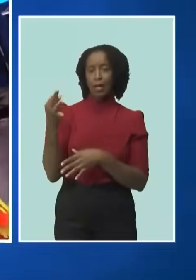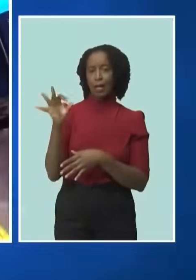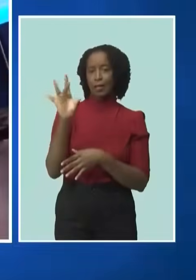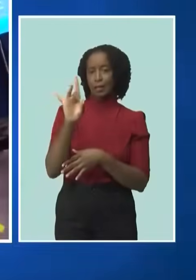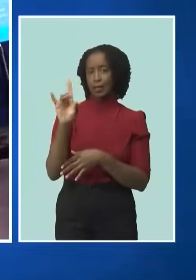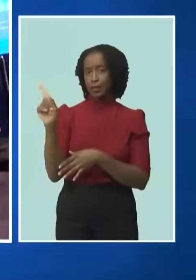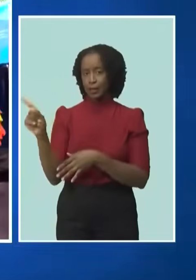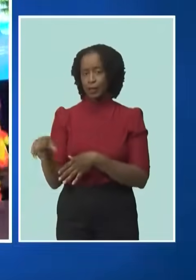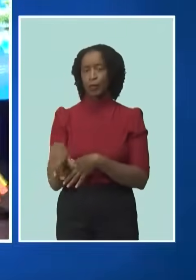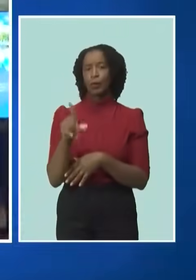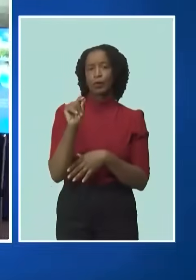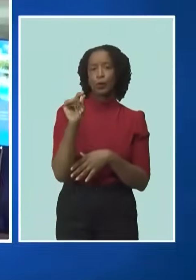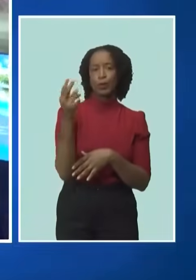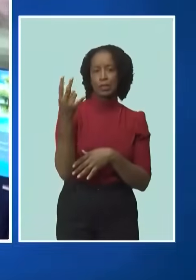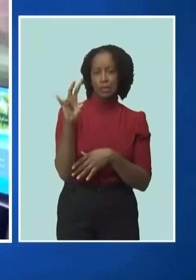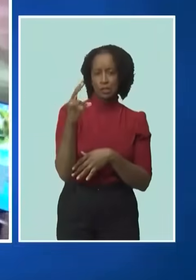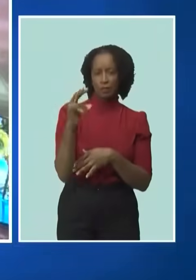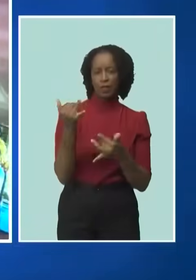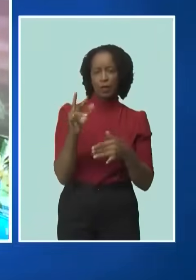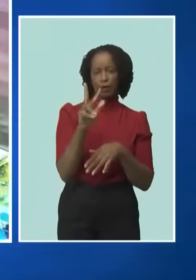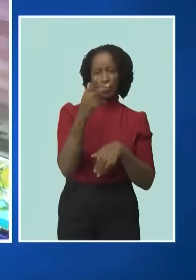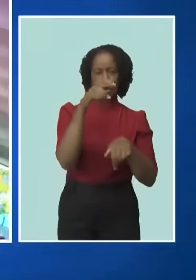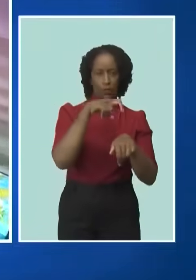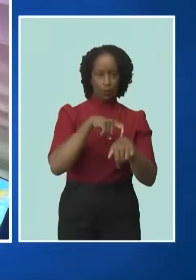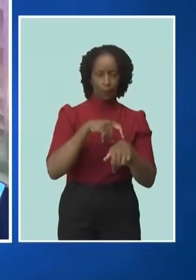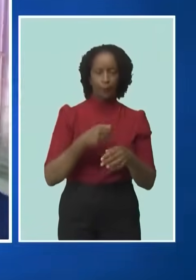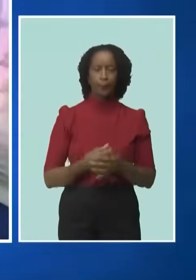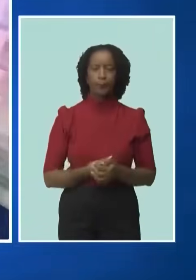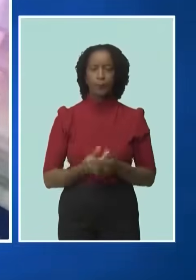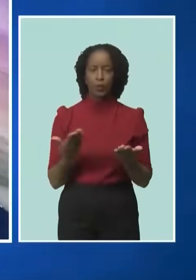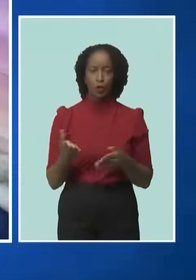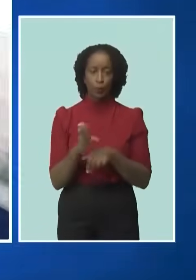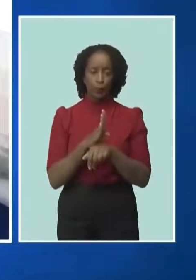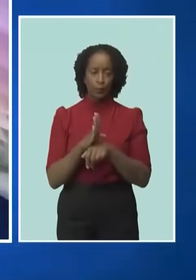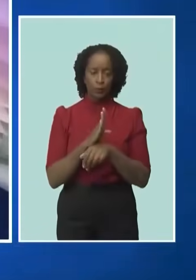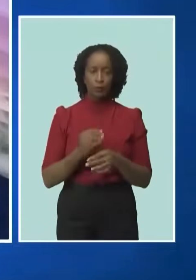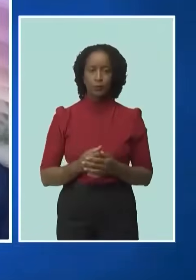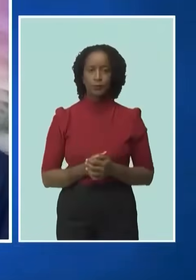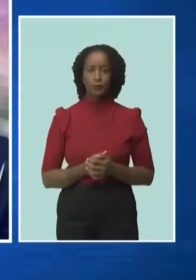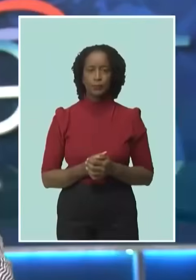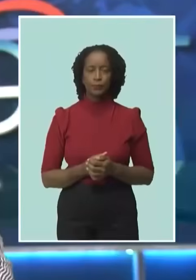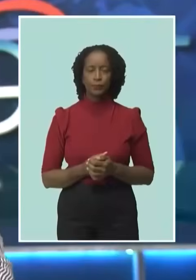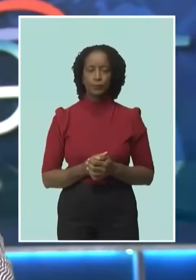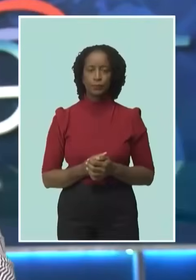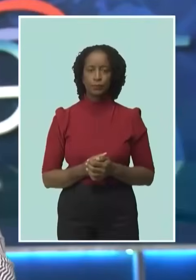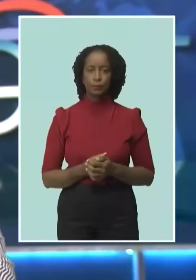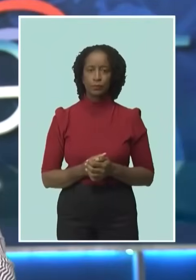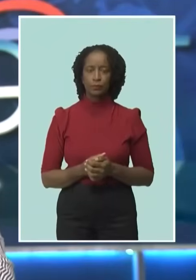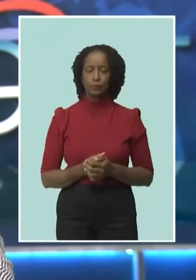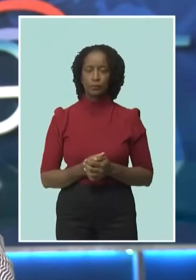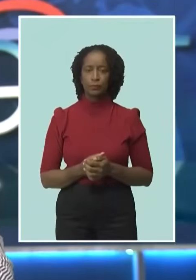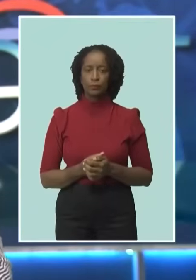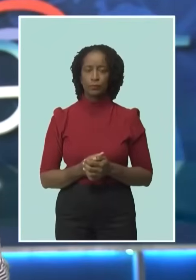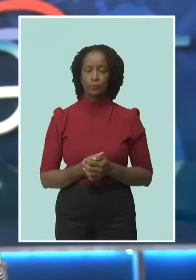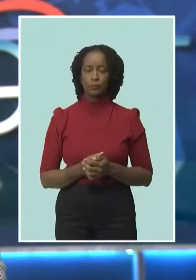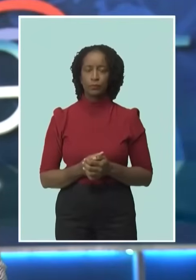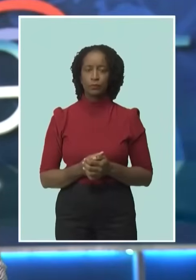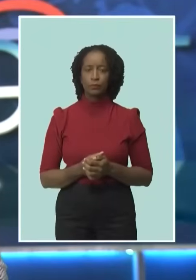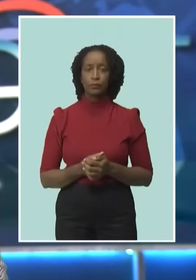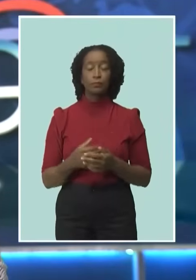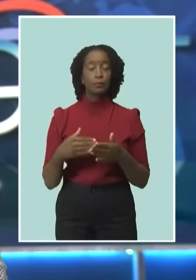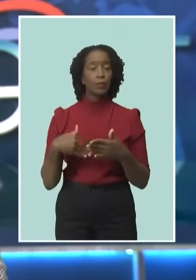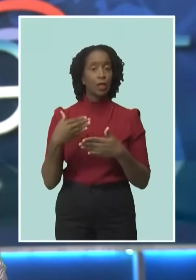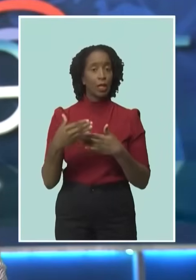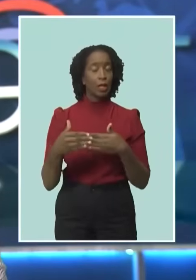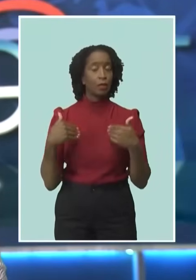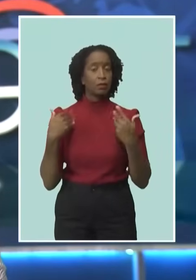and 2017. Anesta Henry, CBC News. Thanks, Anesta. Coming up,